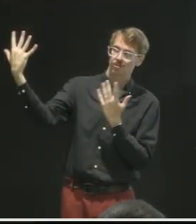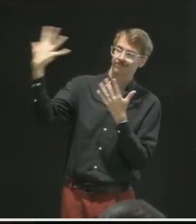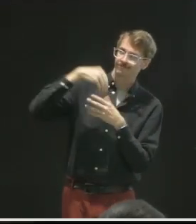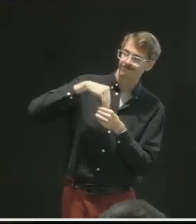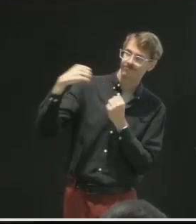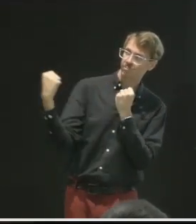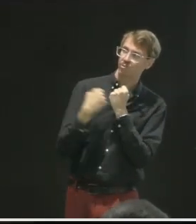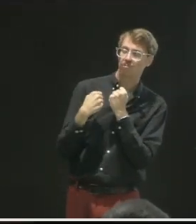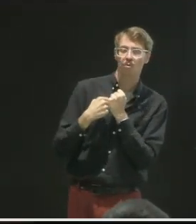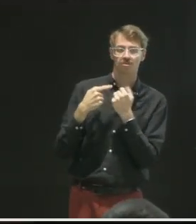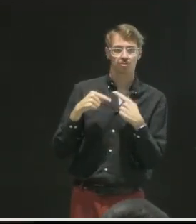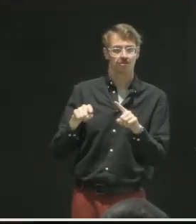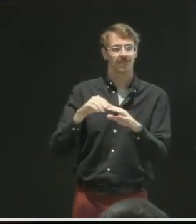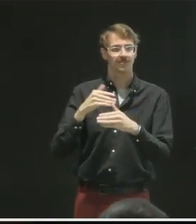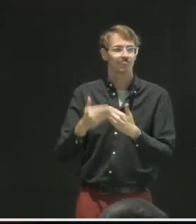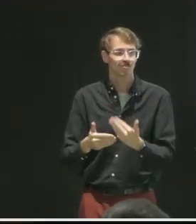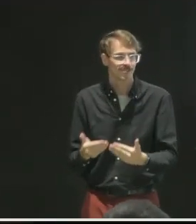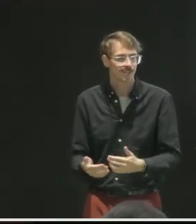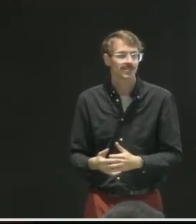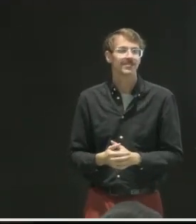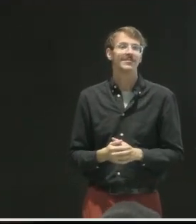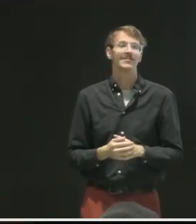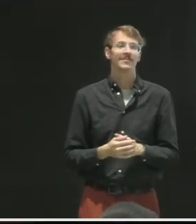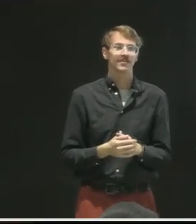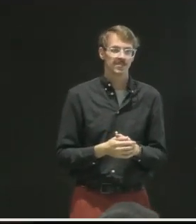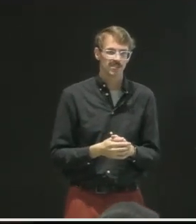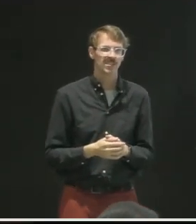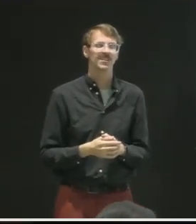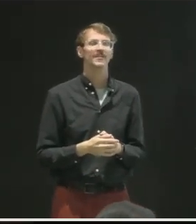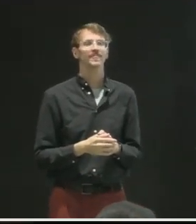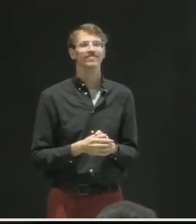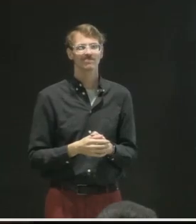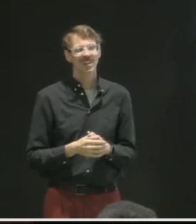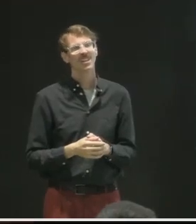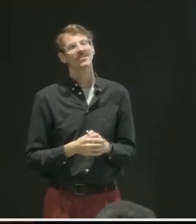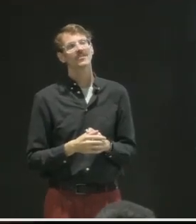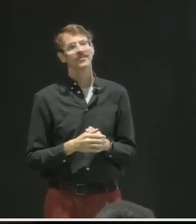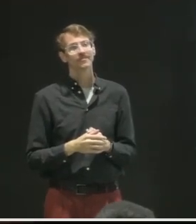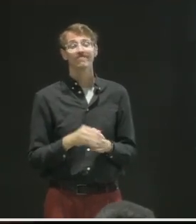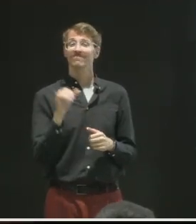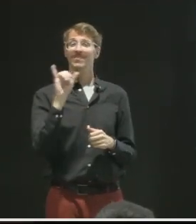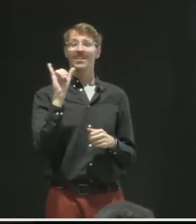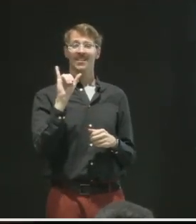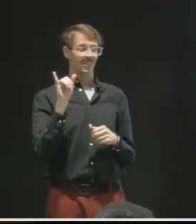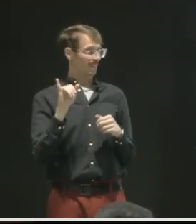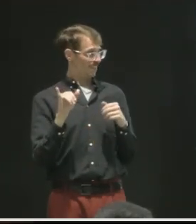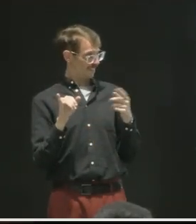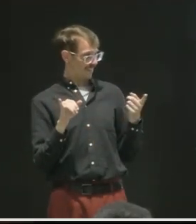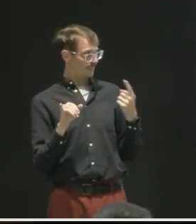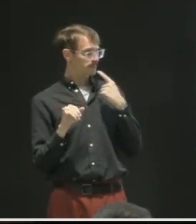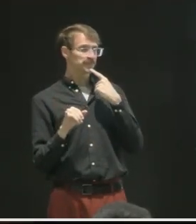thing, and yeah, and like Mr. Louis said to me